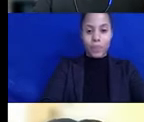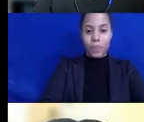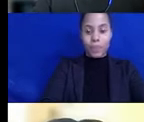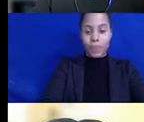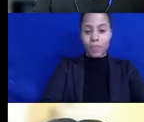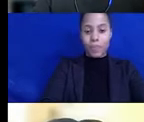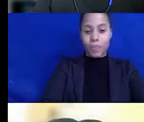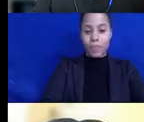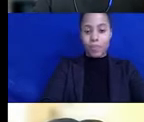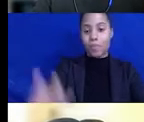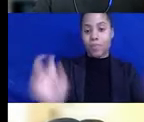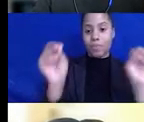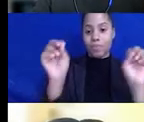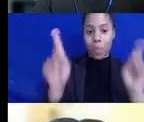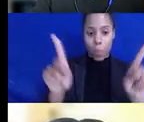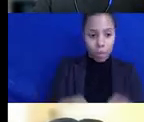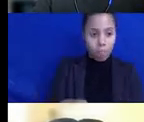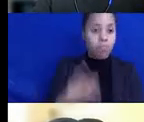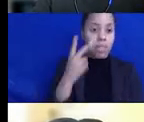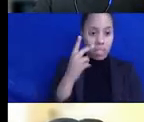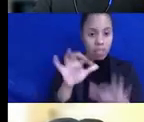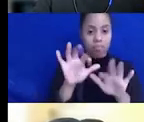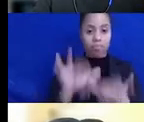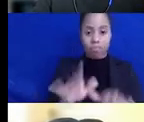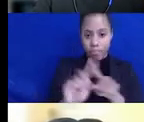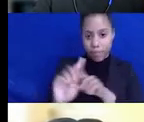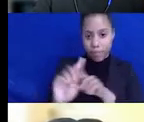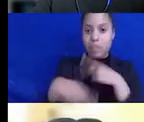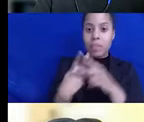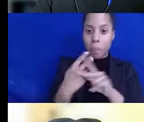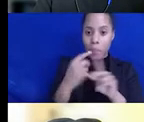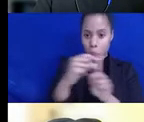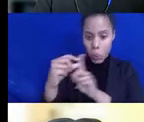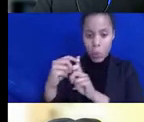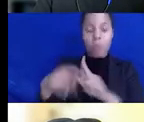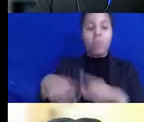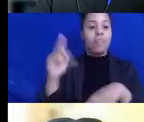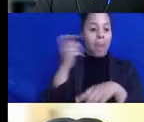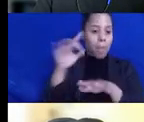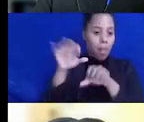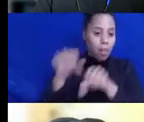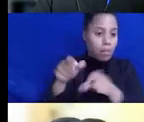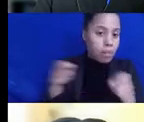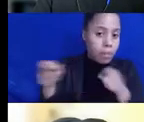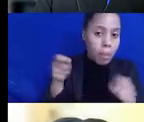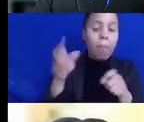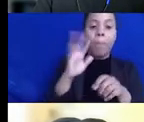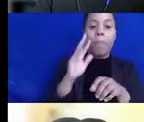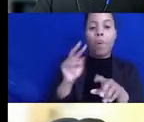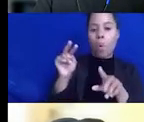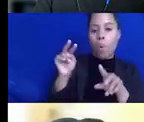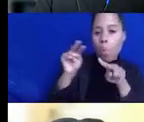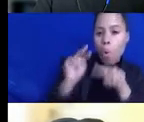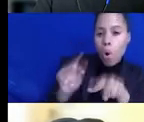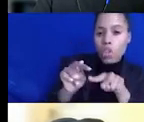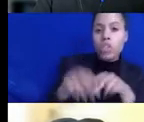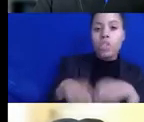Okay, capitalism, watching, we see government here,